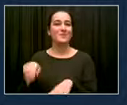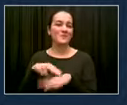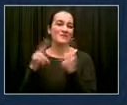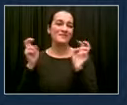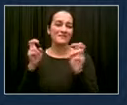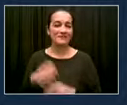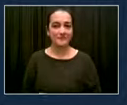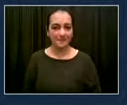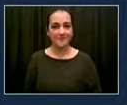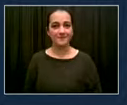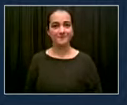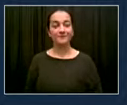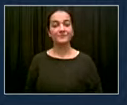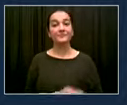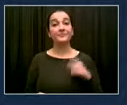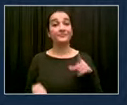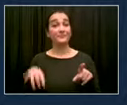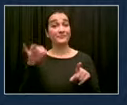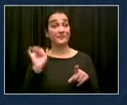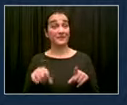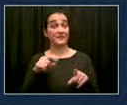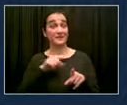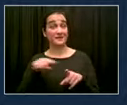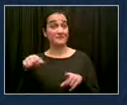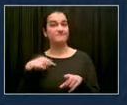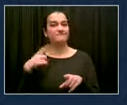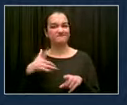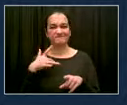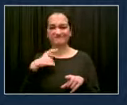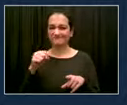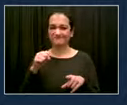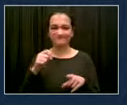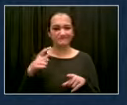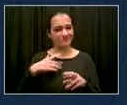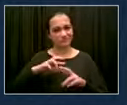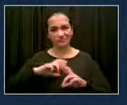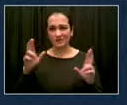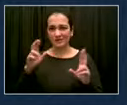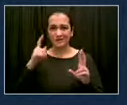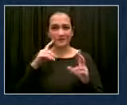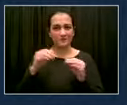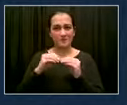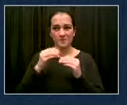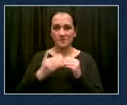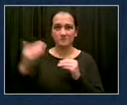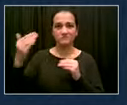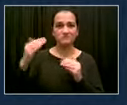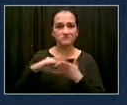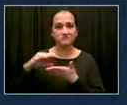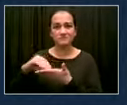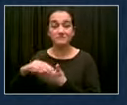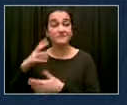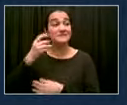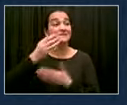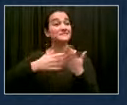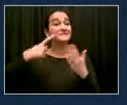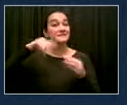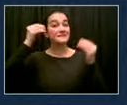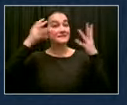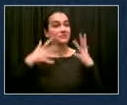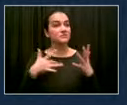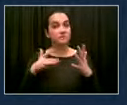Teachers felt like they got a head start with students. And I think most importantly, and this is why we did it because we knew that